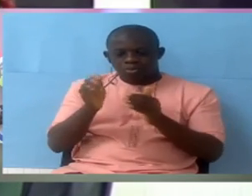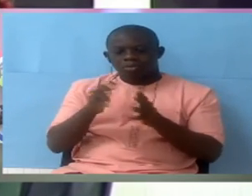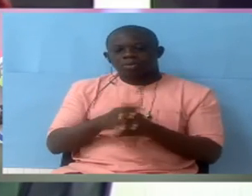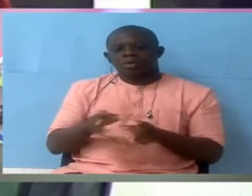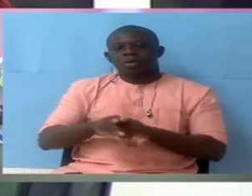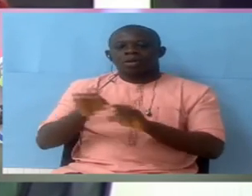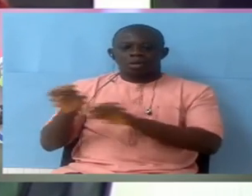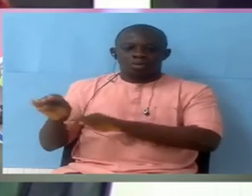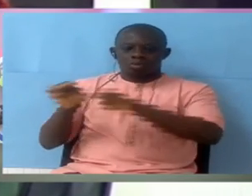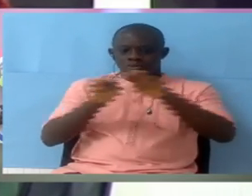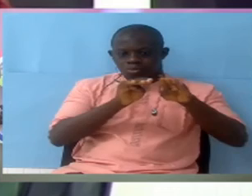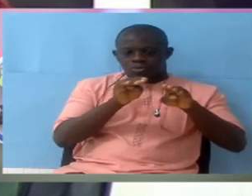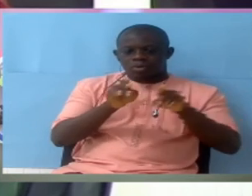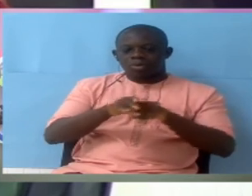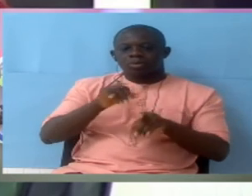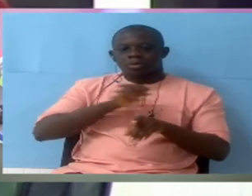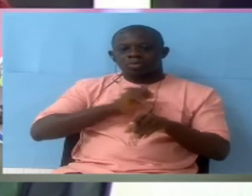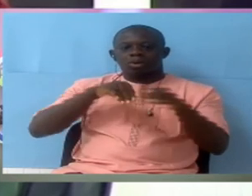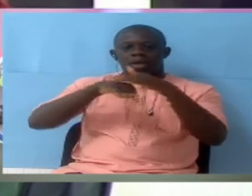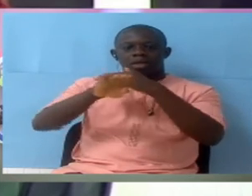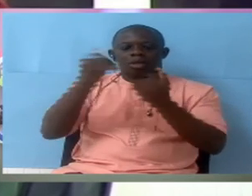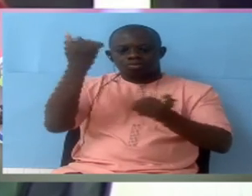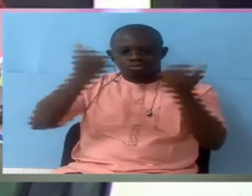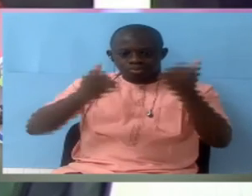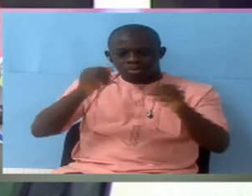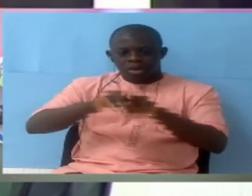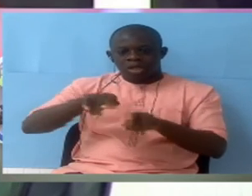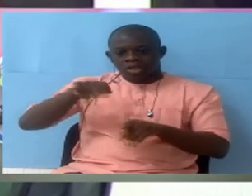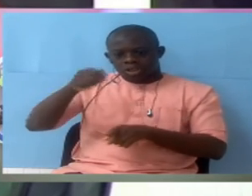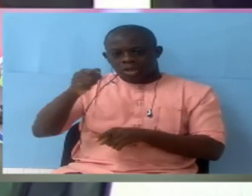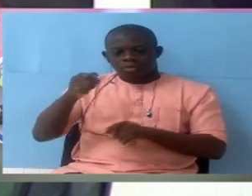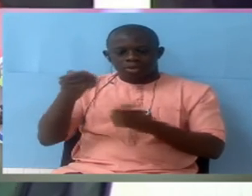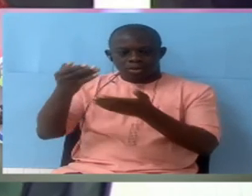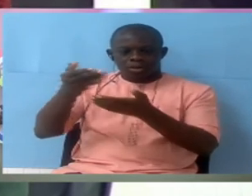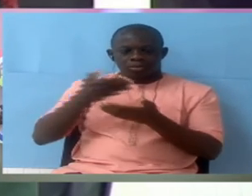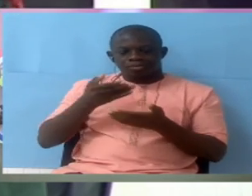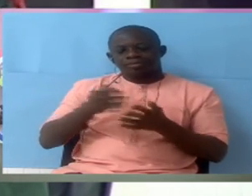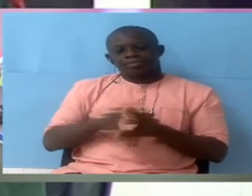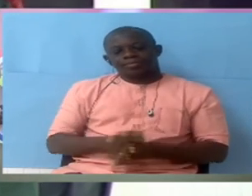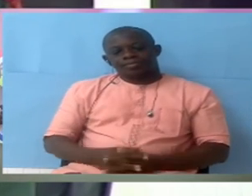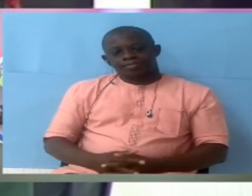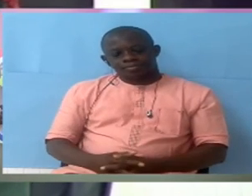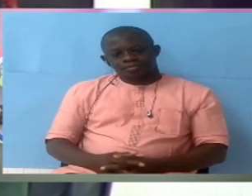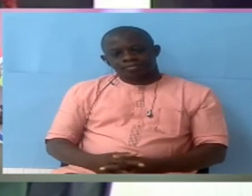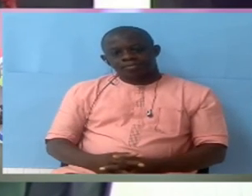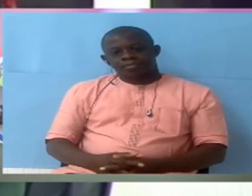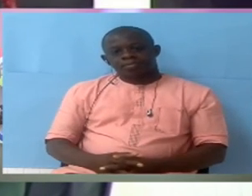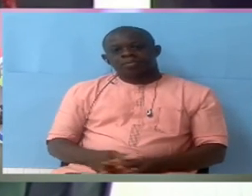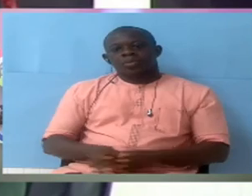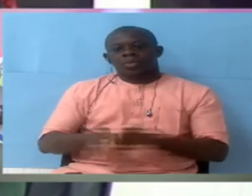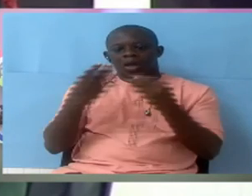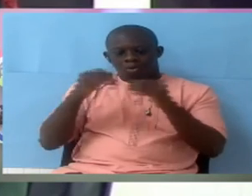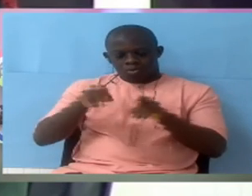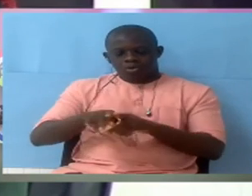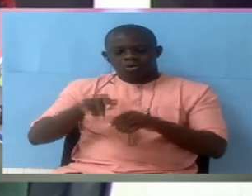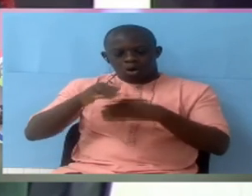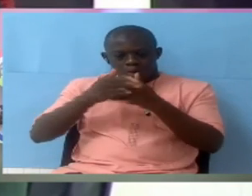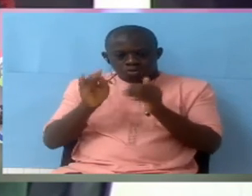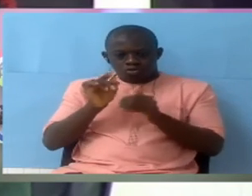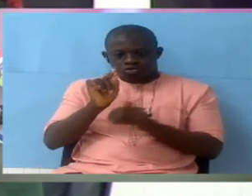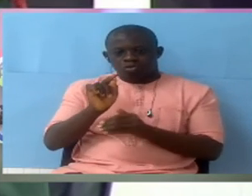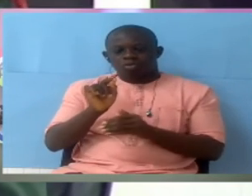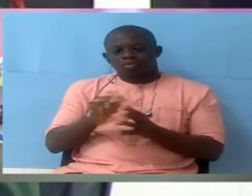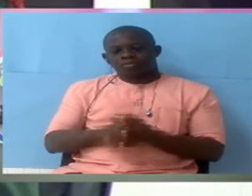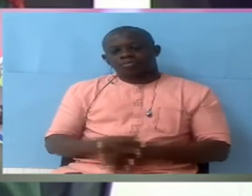he move he went to the vehicle and bring the key. Bam rando mu dem ci moto ba indi ciabi ji. That is how he is slacking it. Ci la